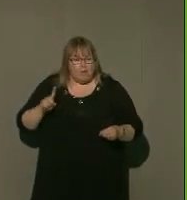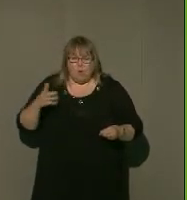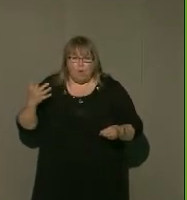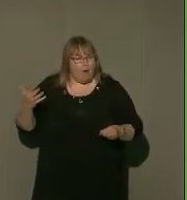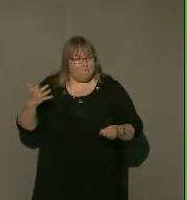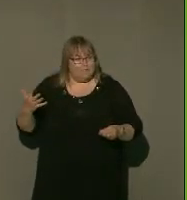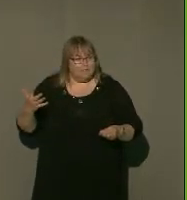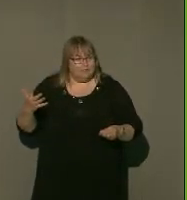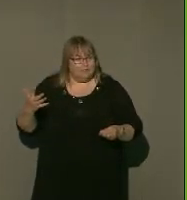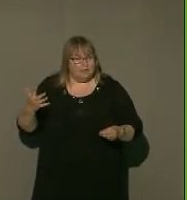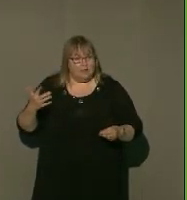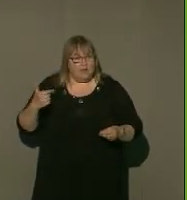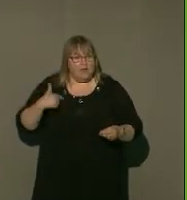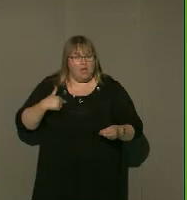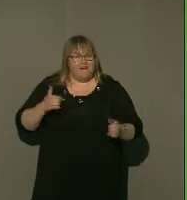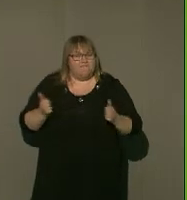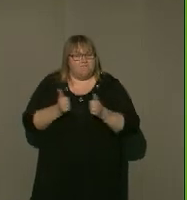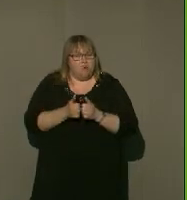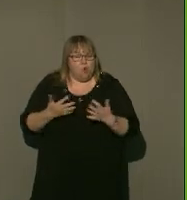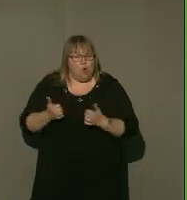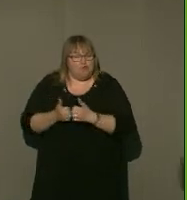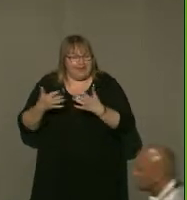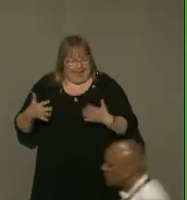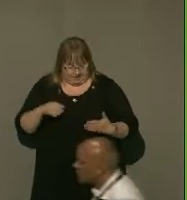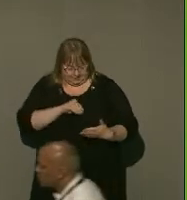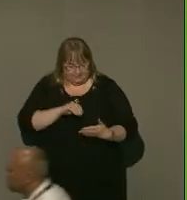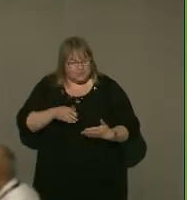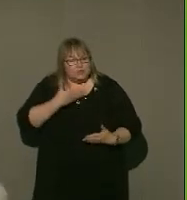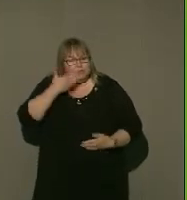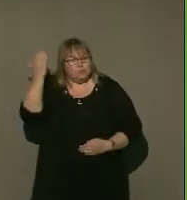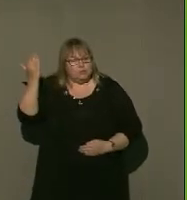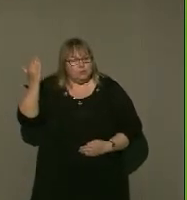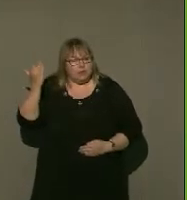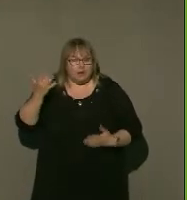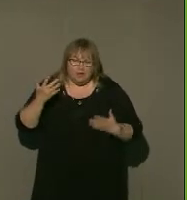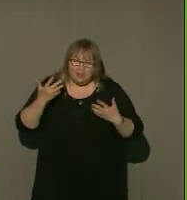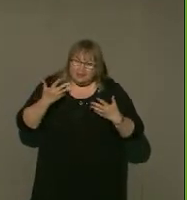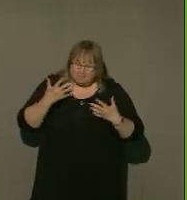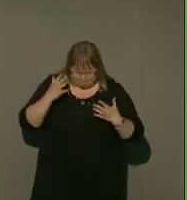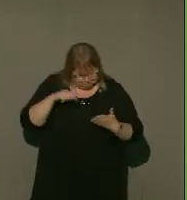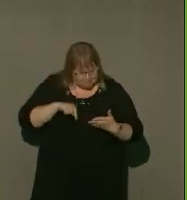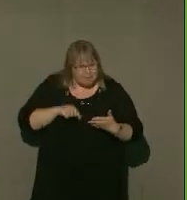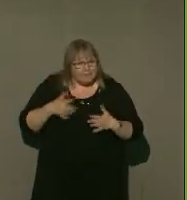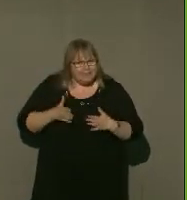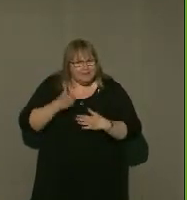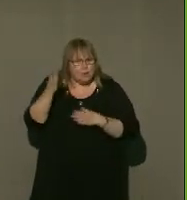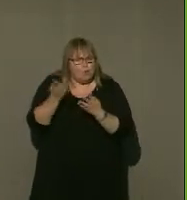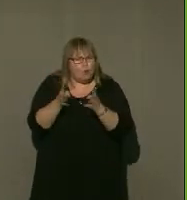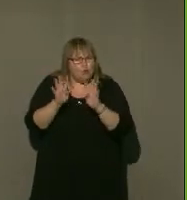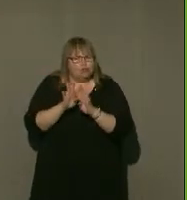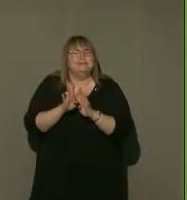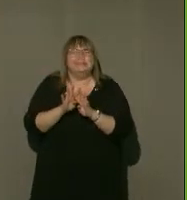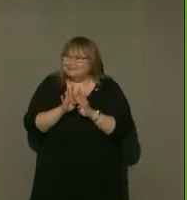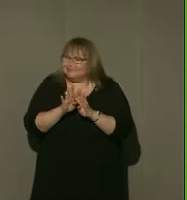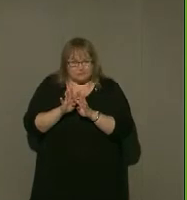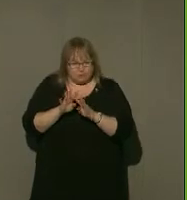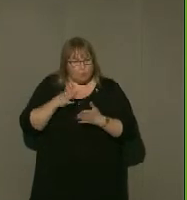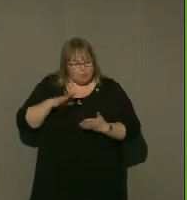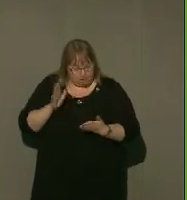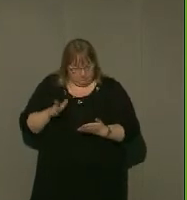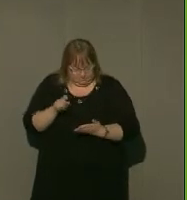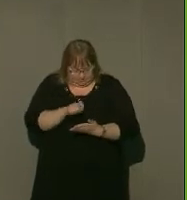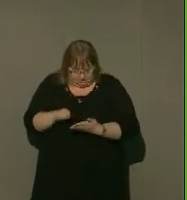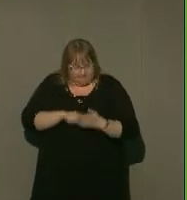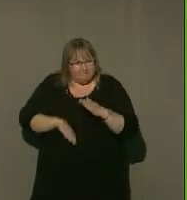said if they are for or against, and they have not said if they attended the workshop. Please make sure you fill in all required